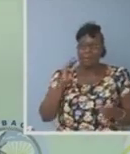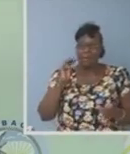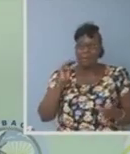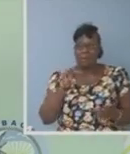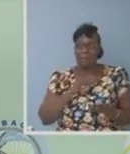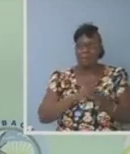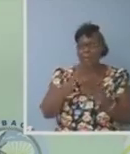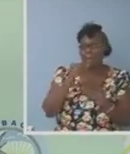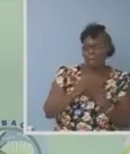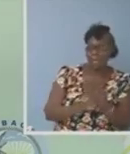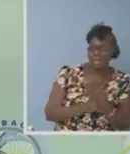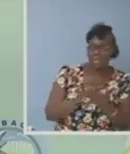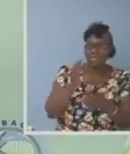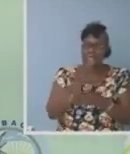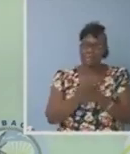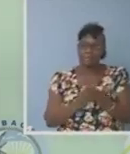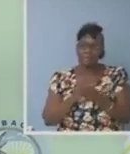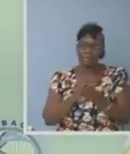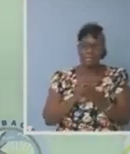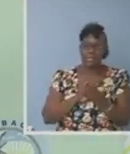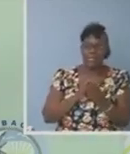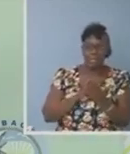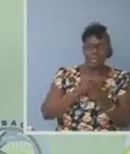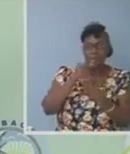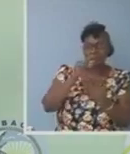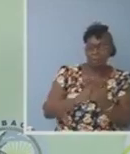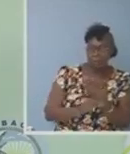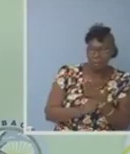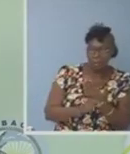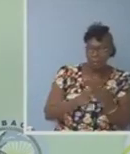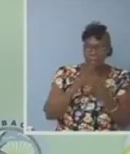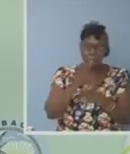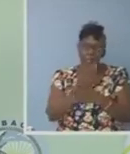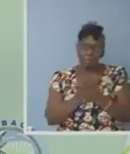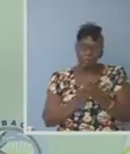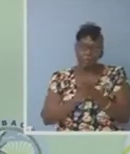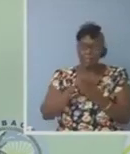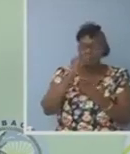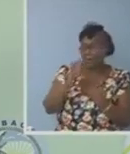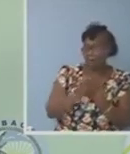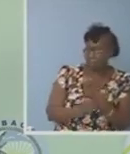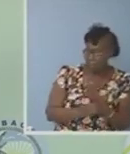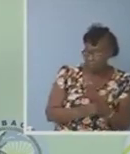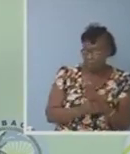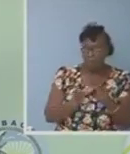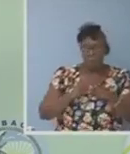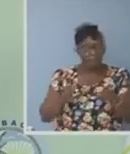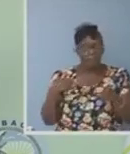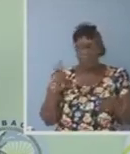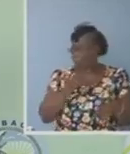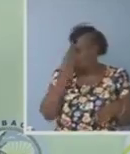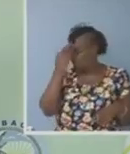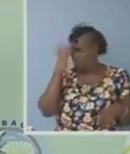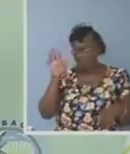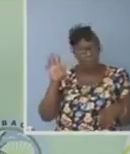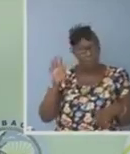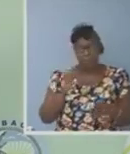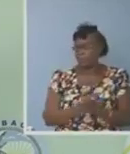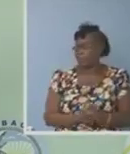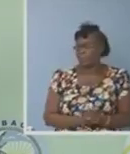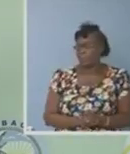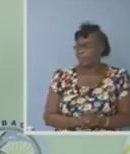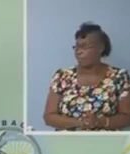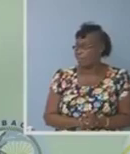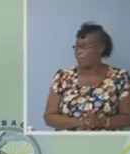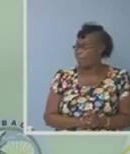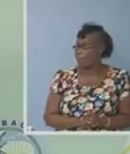I will leave that for the medical professionals to highlight. Another important point that was highlighted, and I